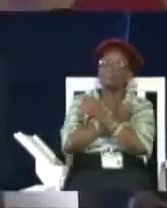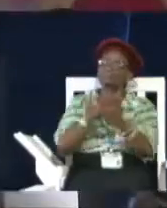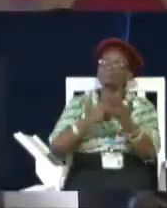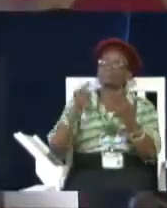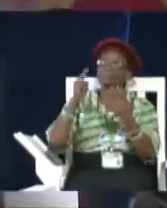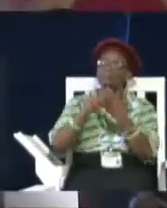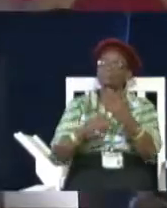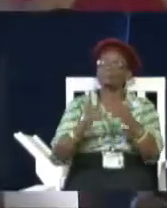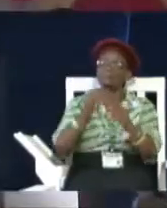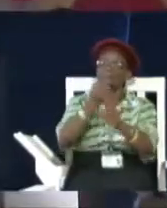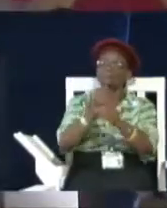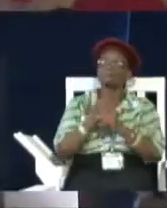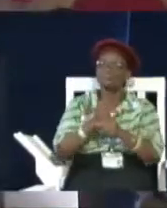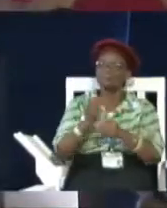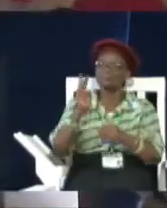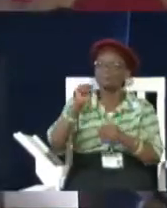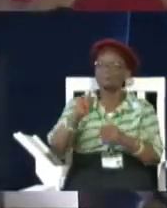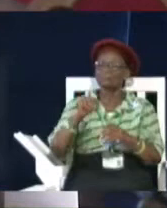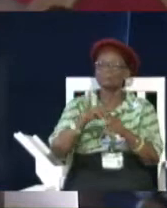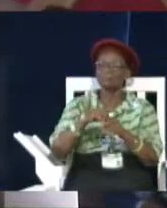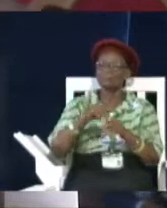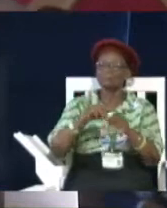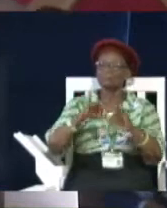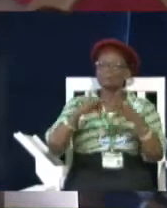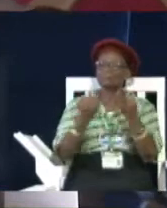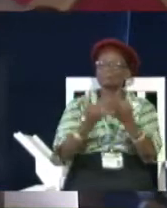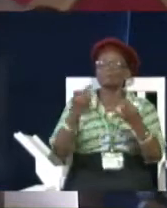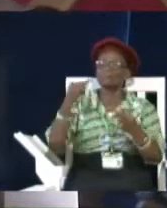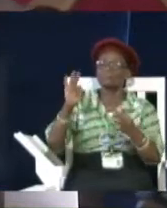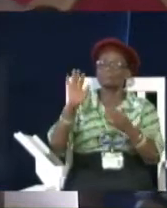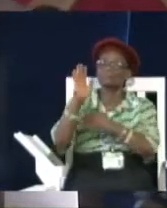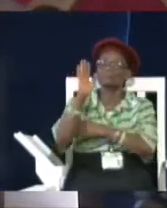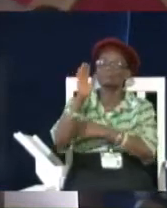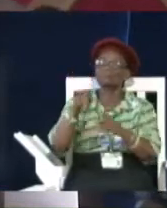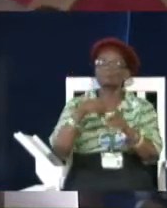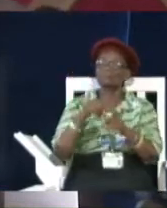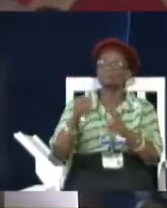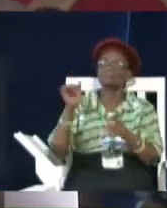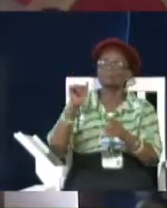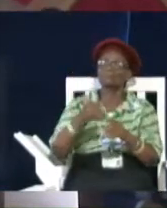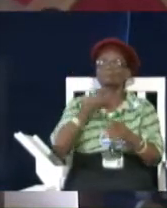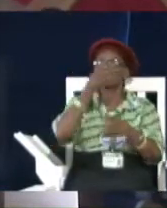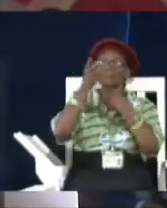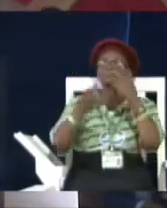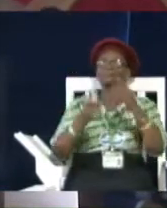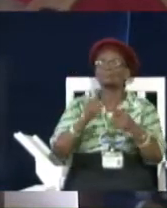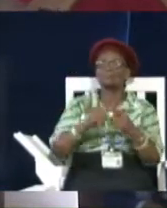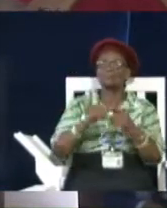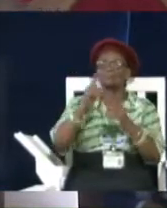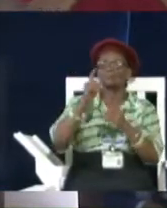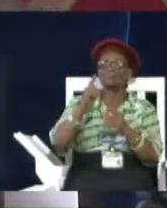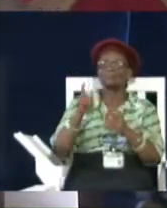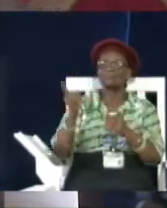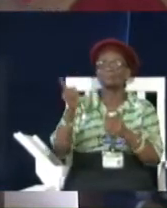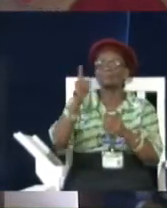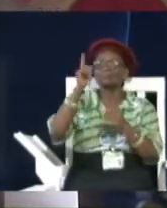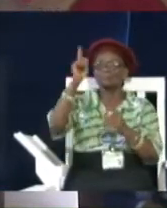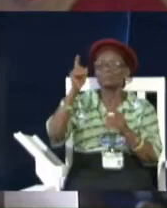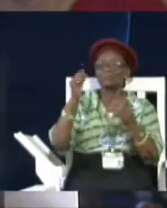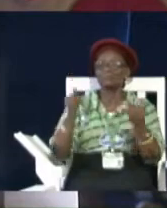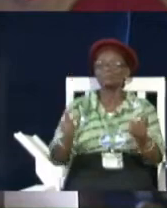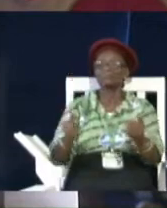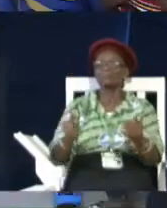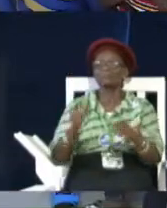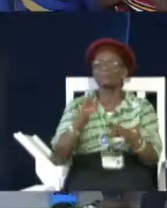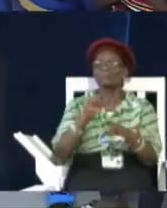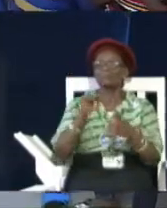Receive them into the family of God. When they cry to you now or anytime in the future, please